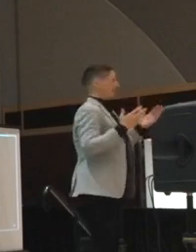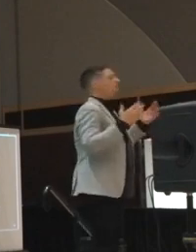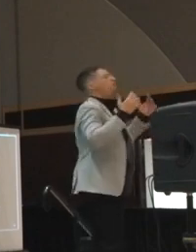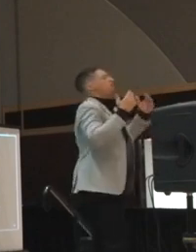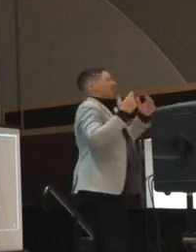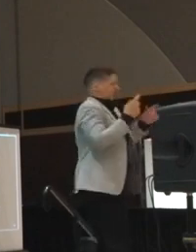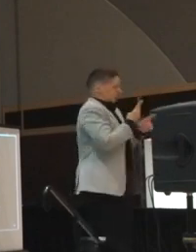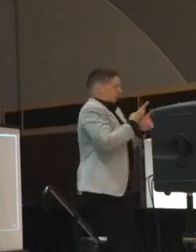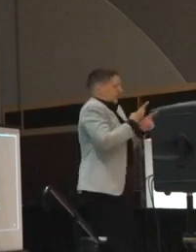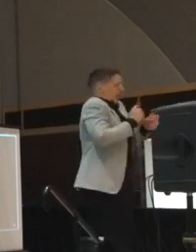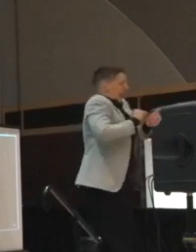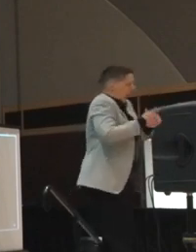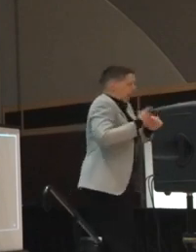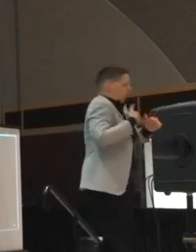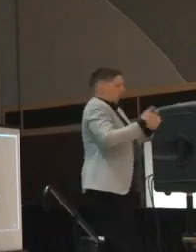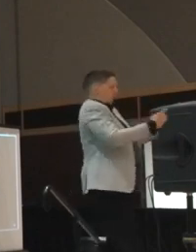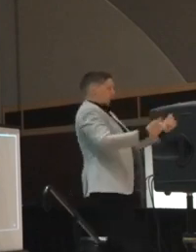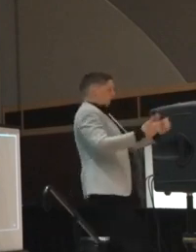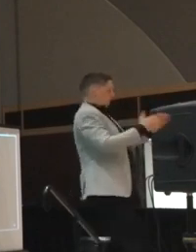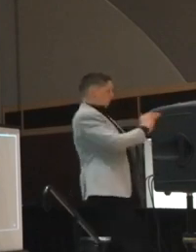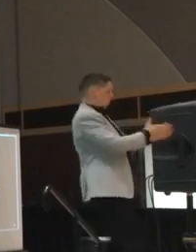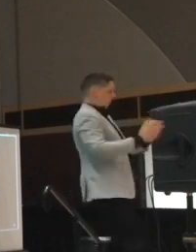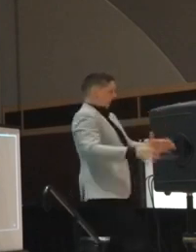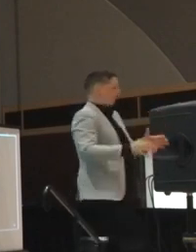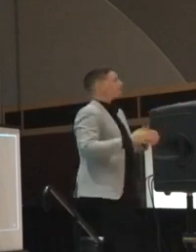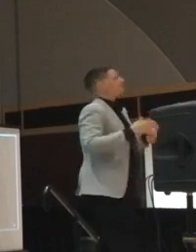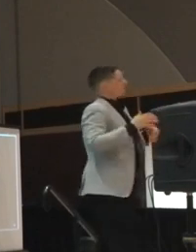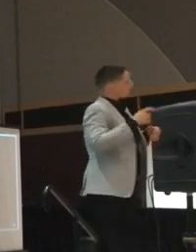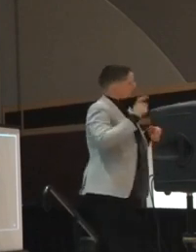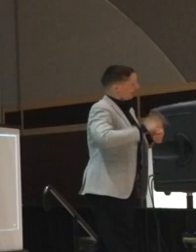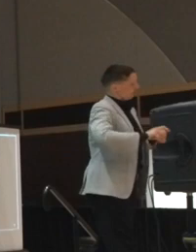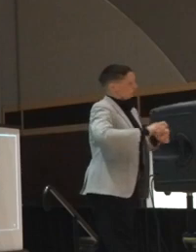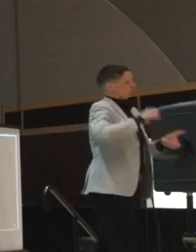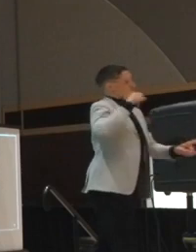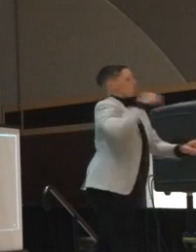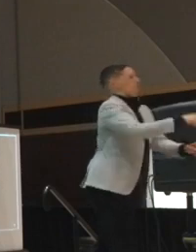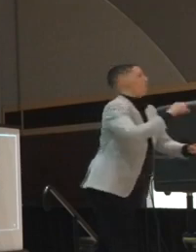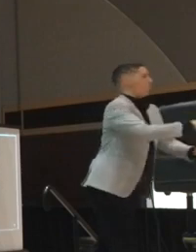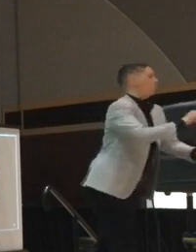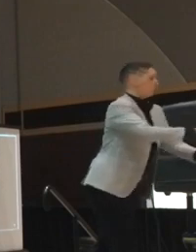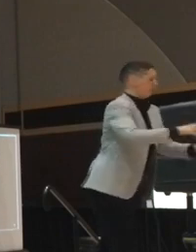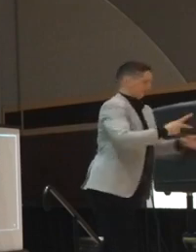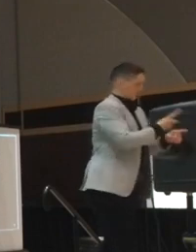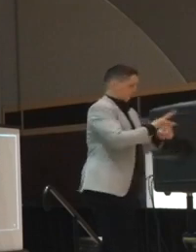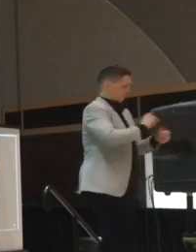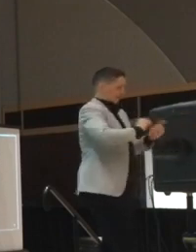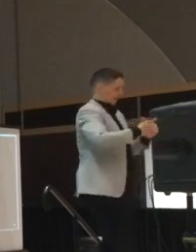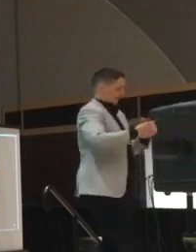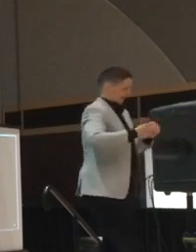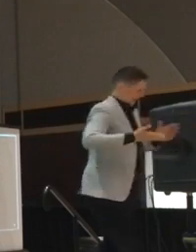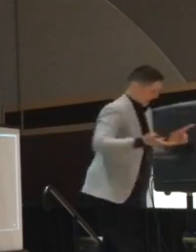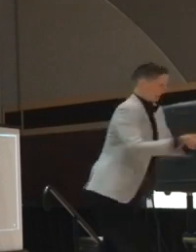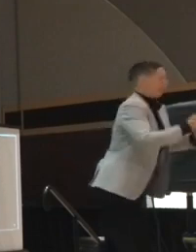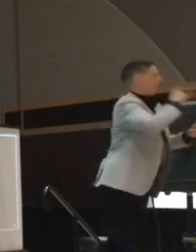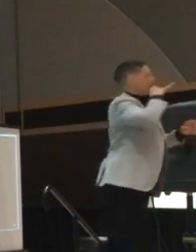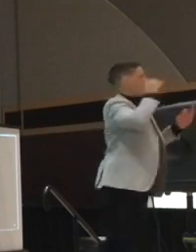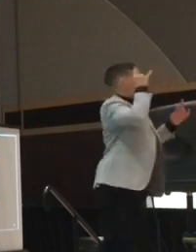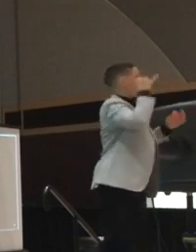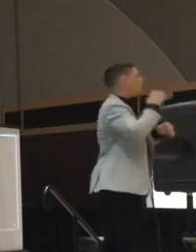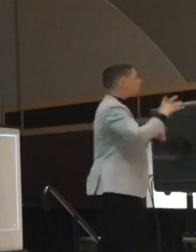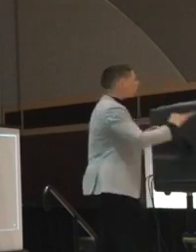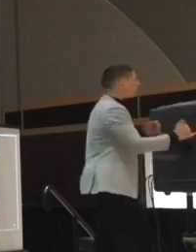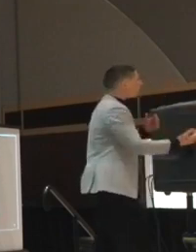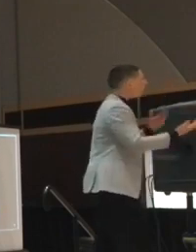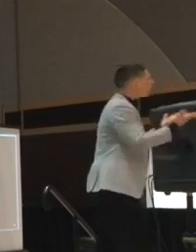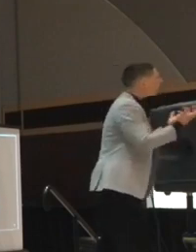That's why we gotta get them out there doing stuff. Another thing I wanna bring up is medication. There was talk this morning about panic attacks